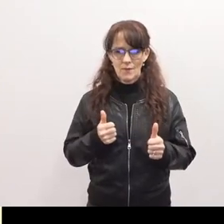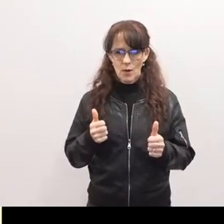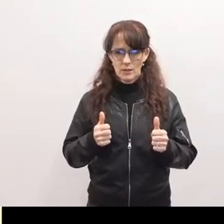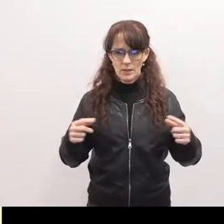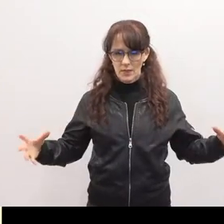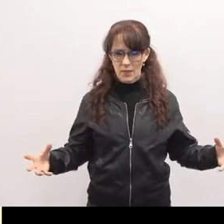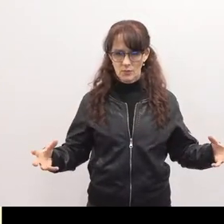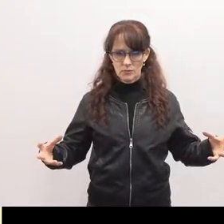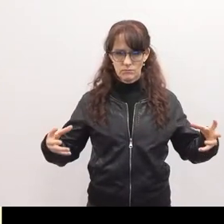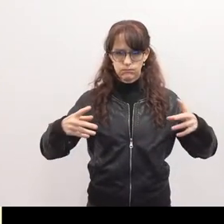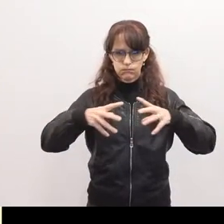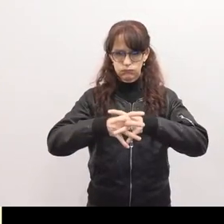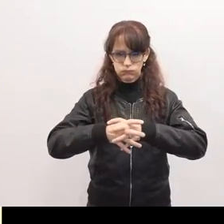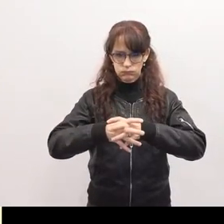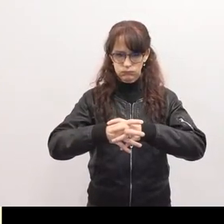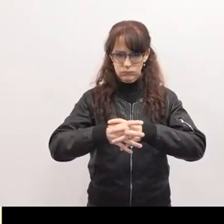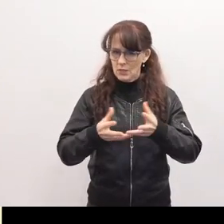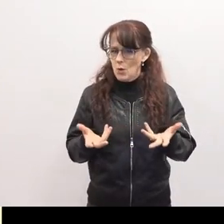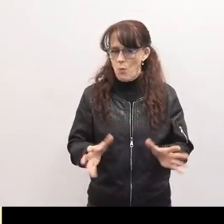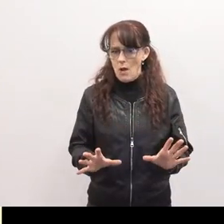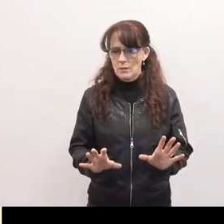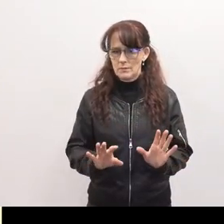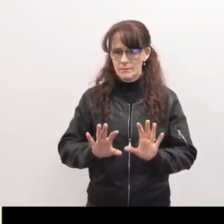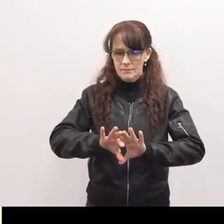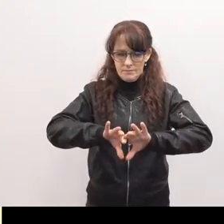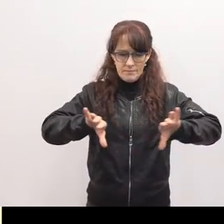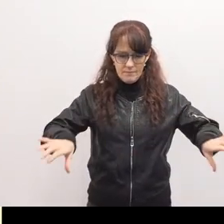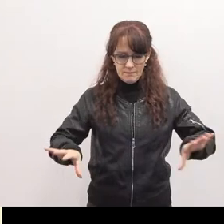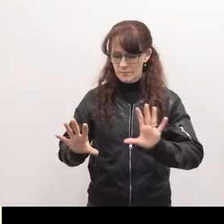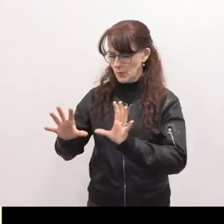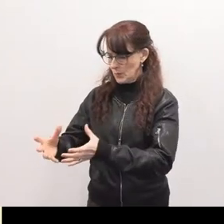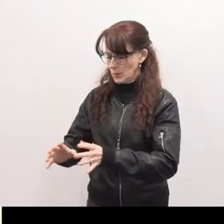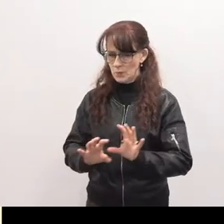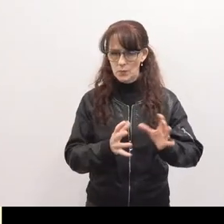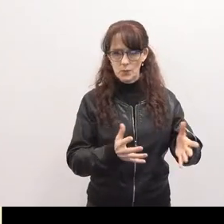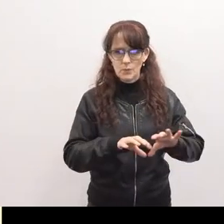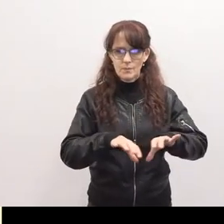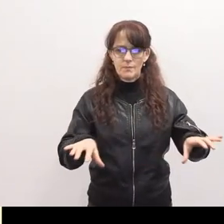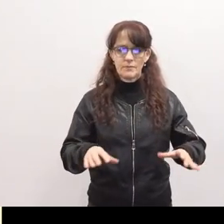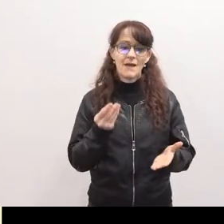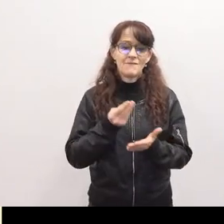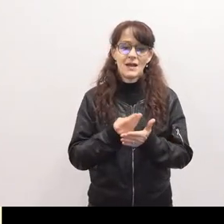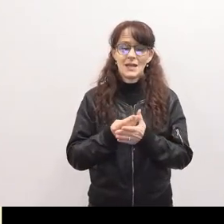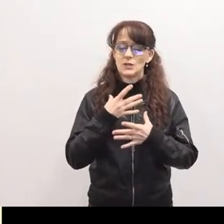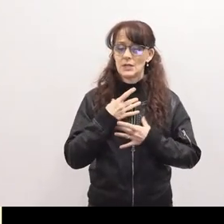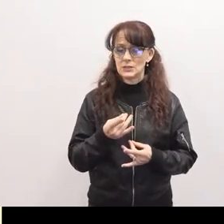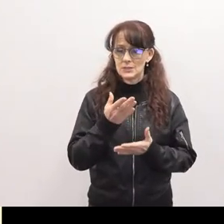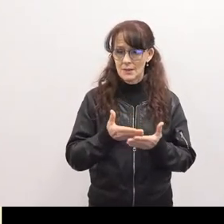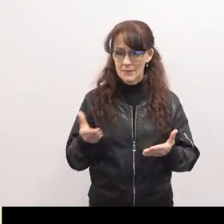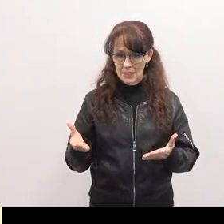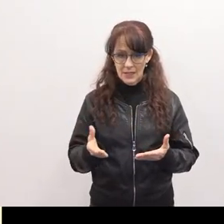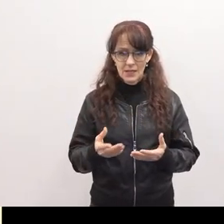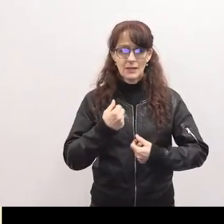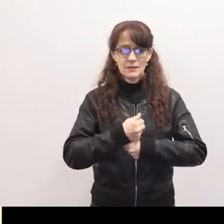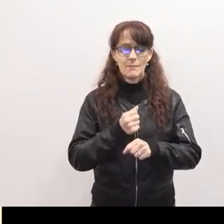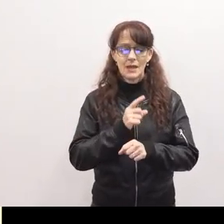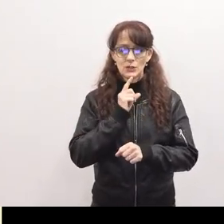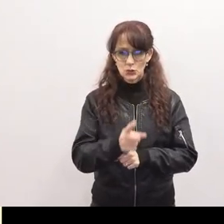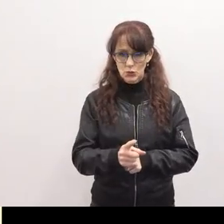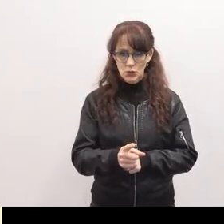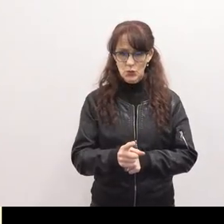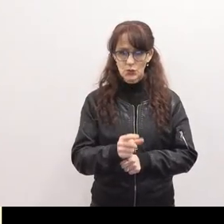them combine. Right? You want to keep them apart from each other. So if you have a financial interest in something, you want to just make sure that